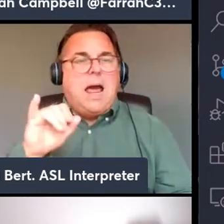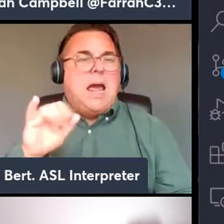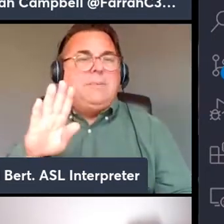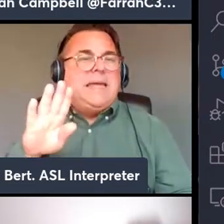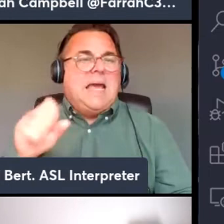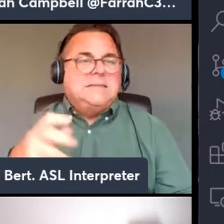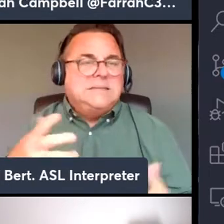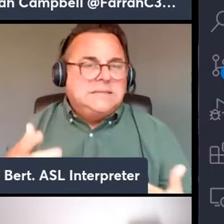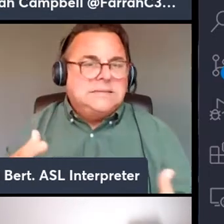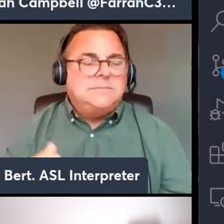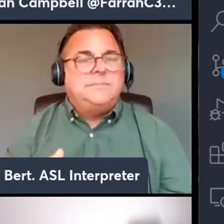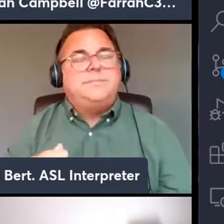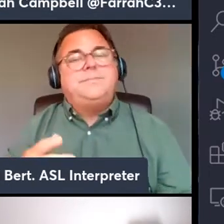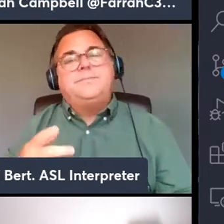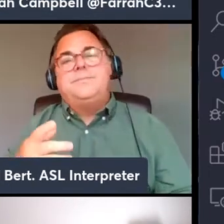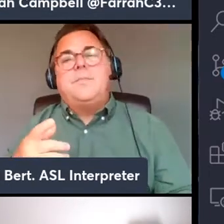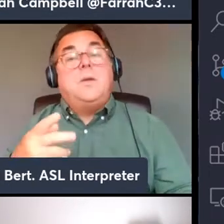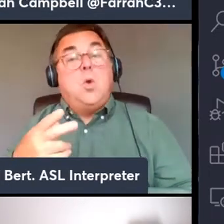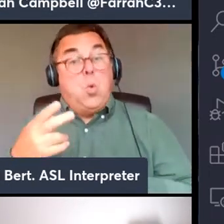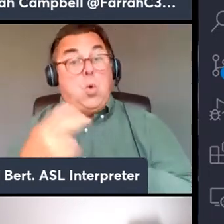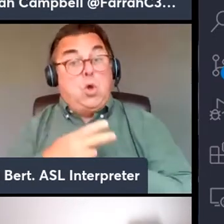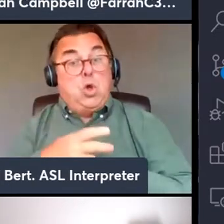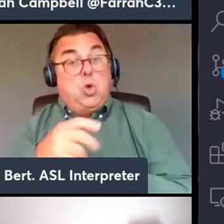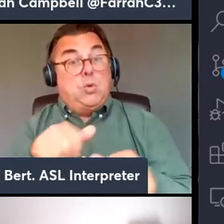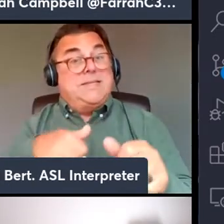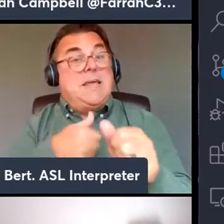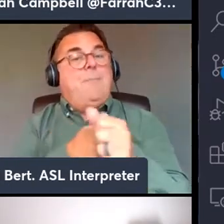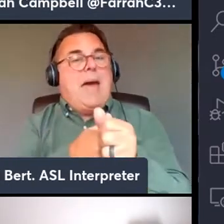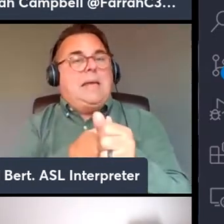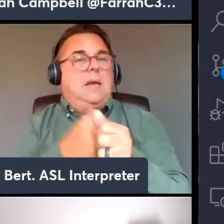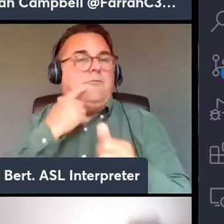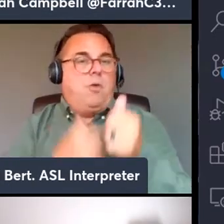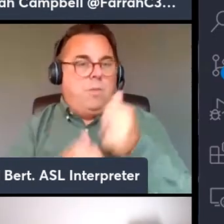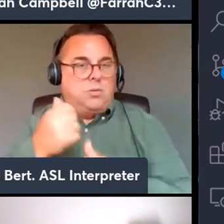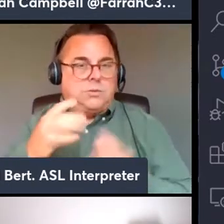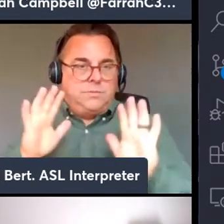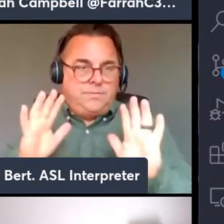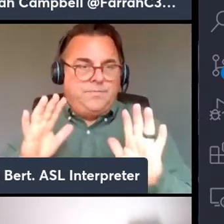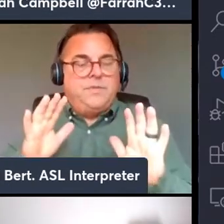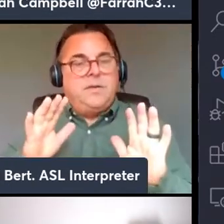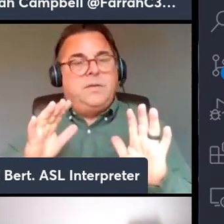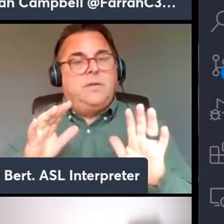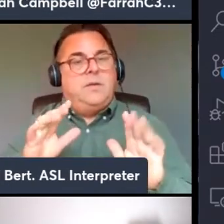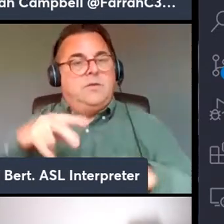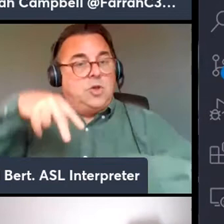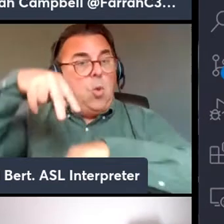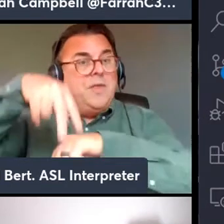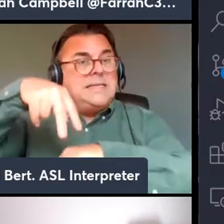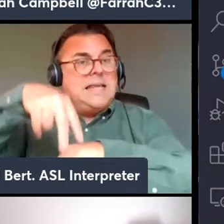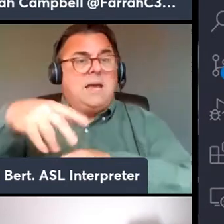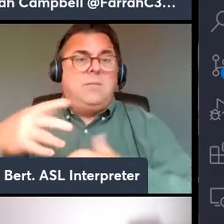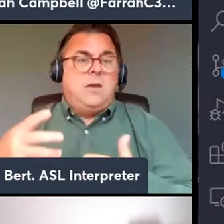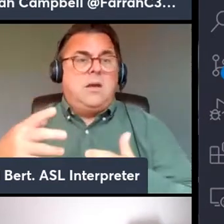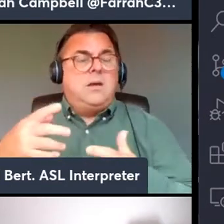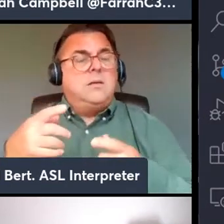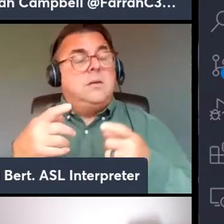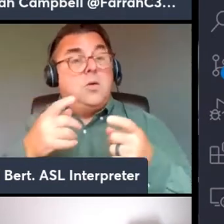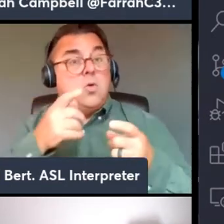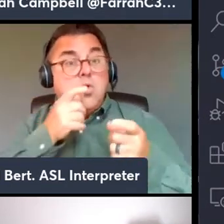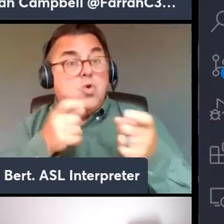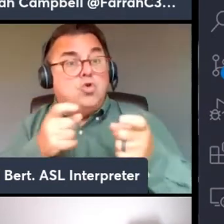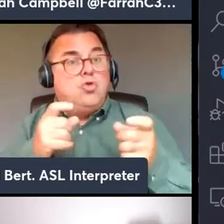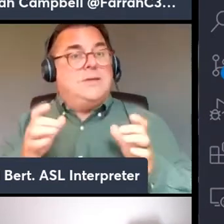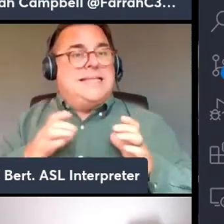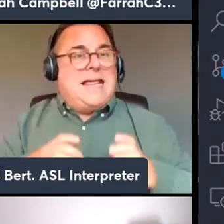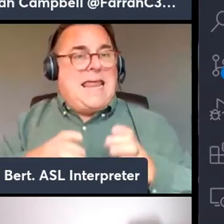Yeah, so you know, we're going to use this backend for a lot of this, right? So this Lambda is being, you know, controlled by this